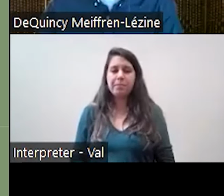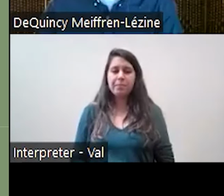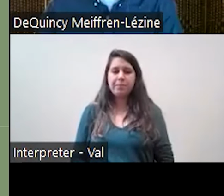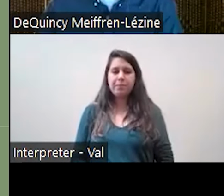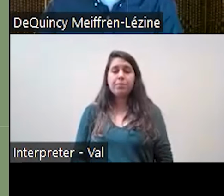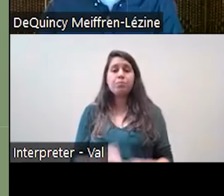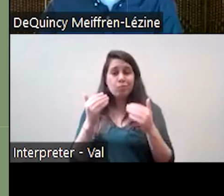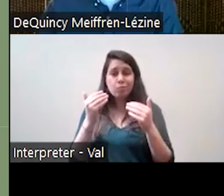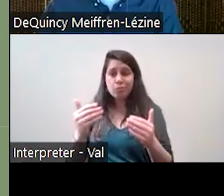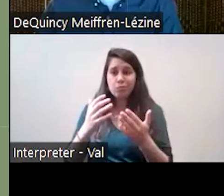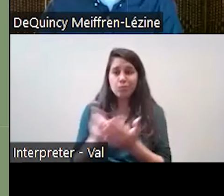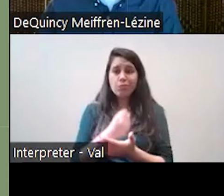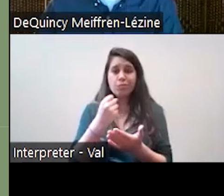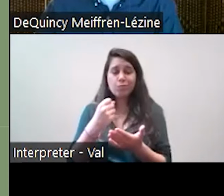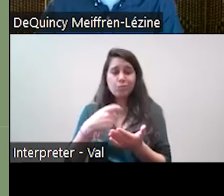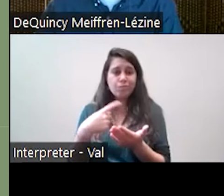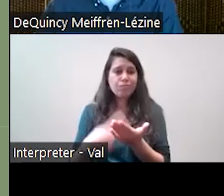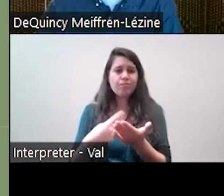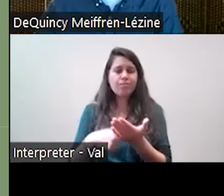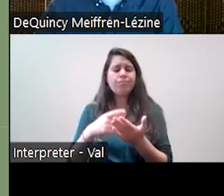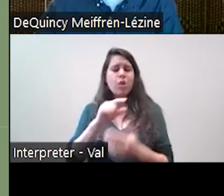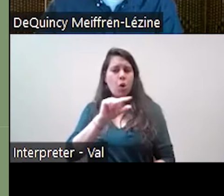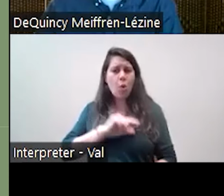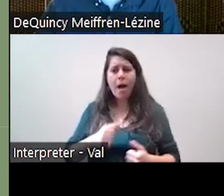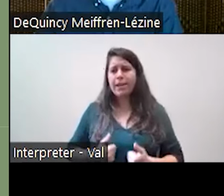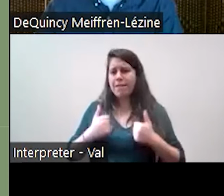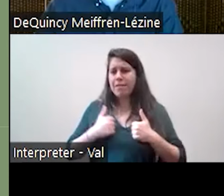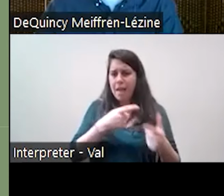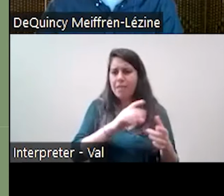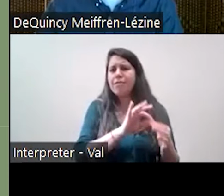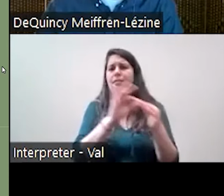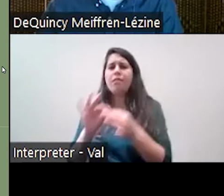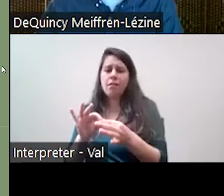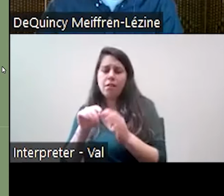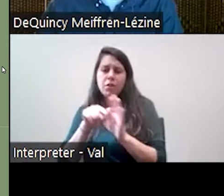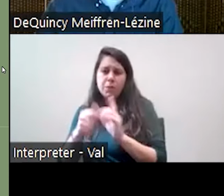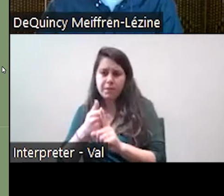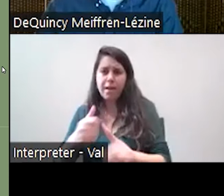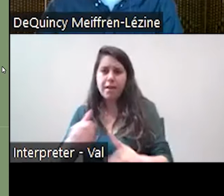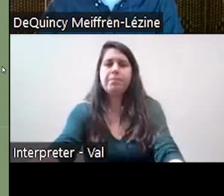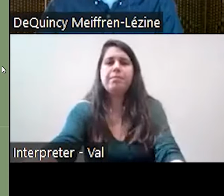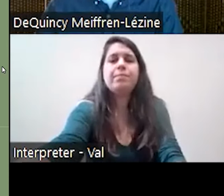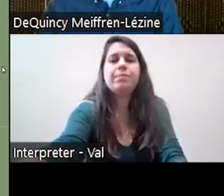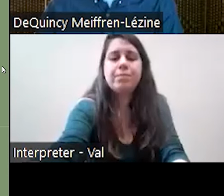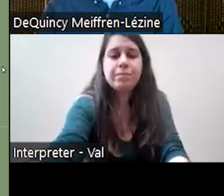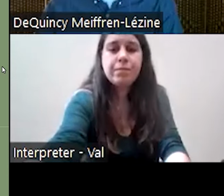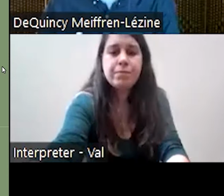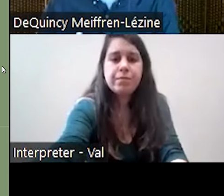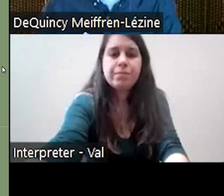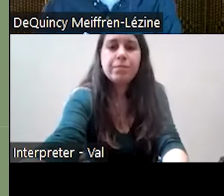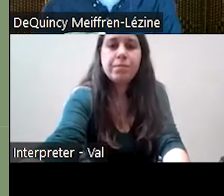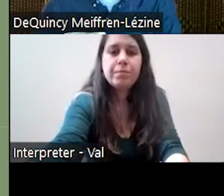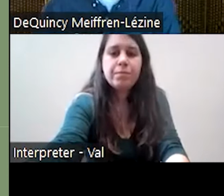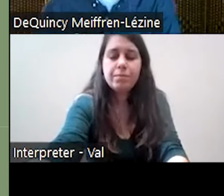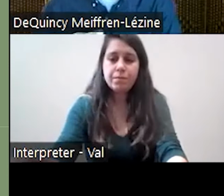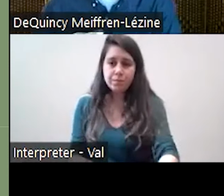into a view of quality of life and suicide within that context. If you can imagine